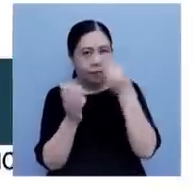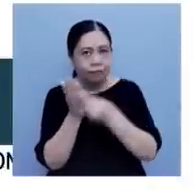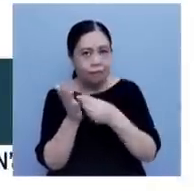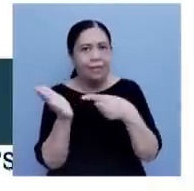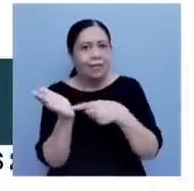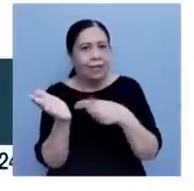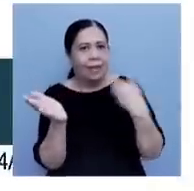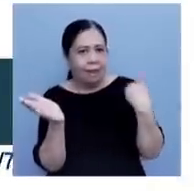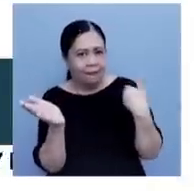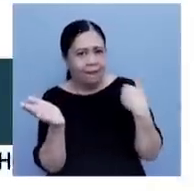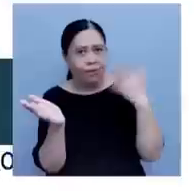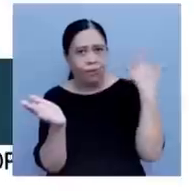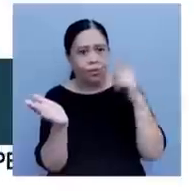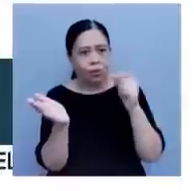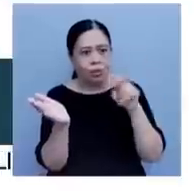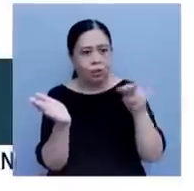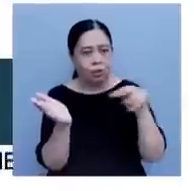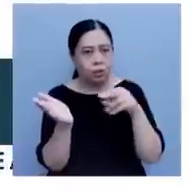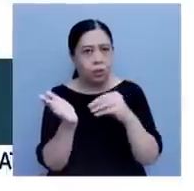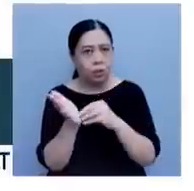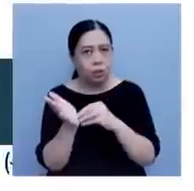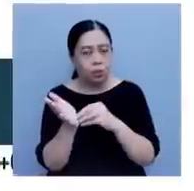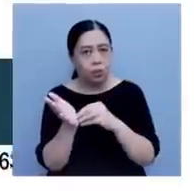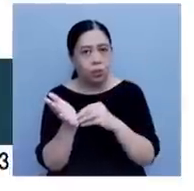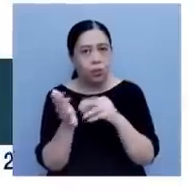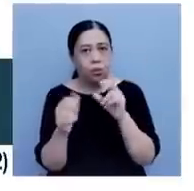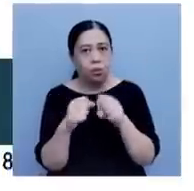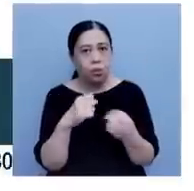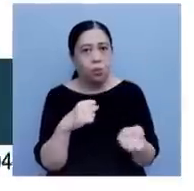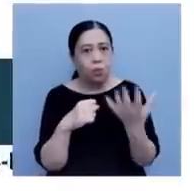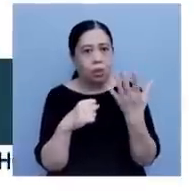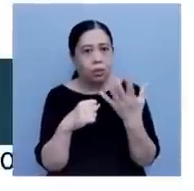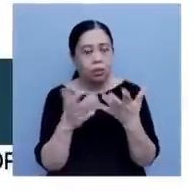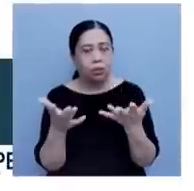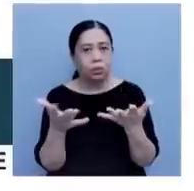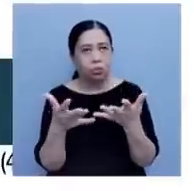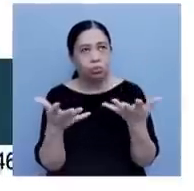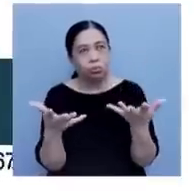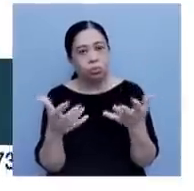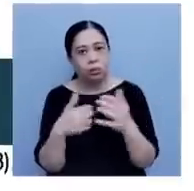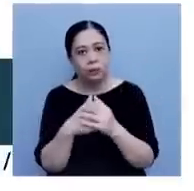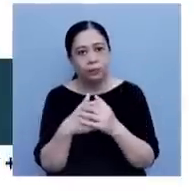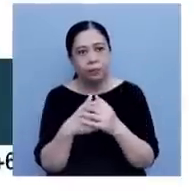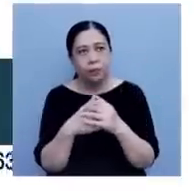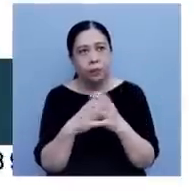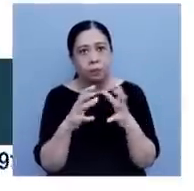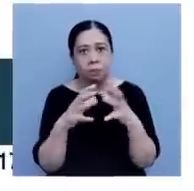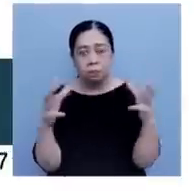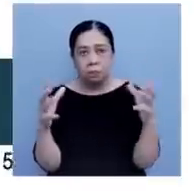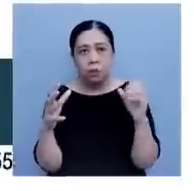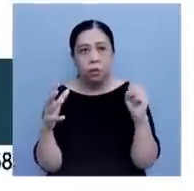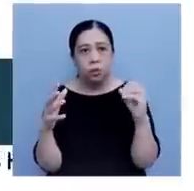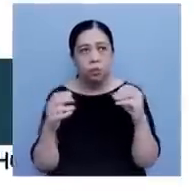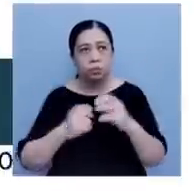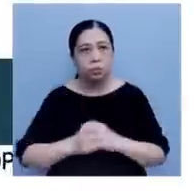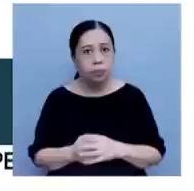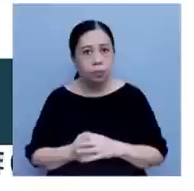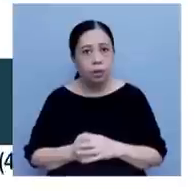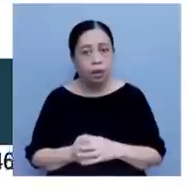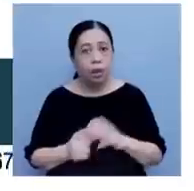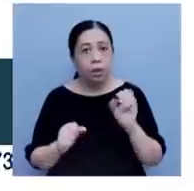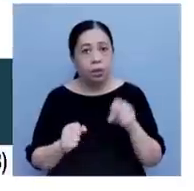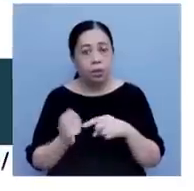in 2022. It just so happened that the amount was zero. So you can